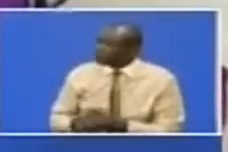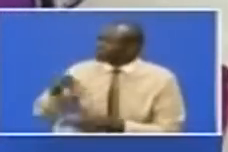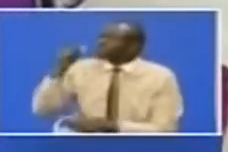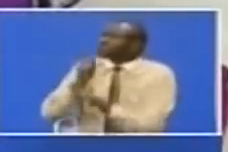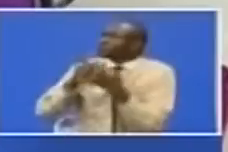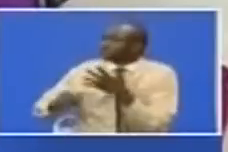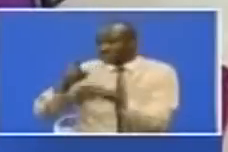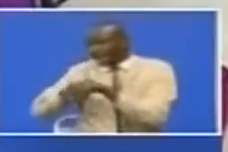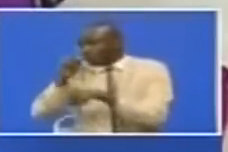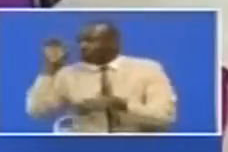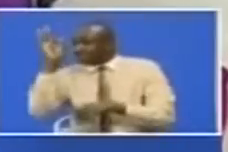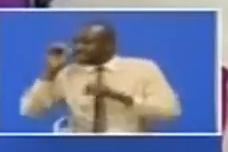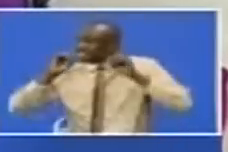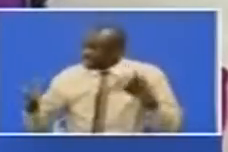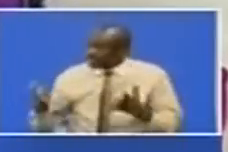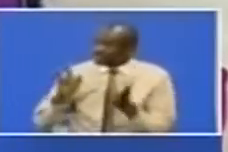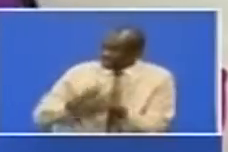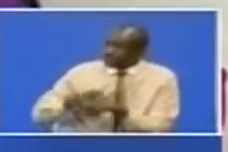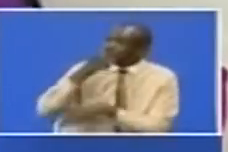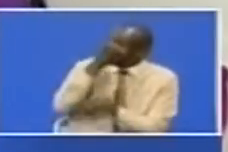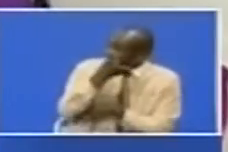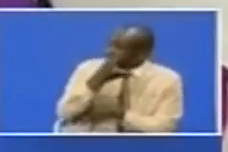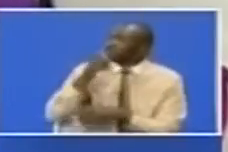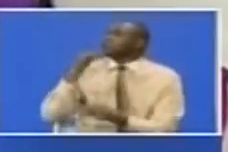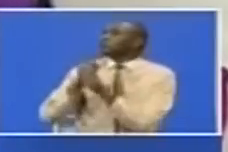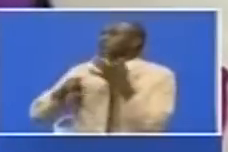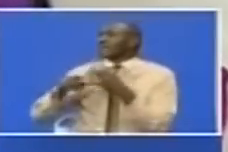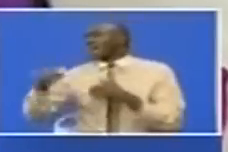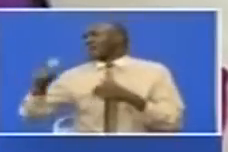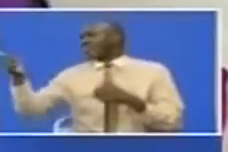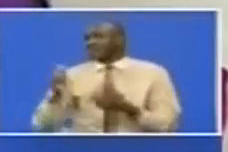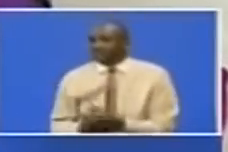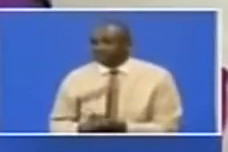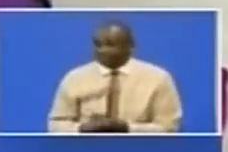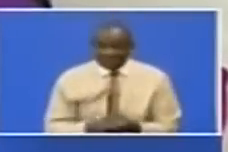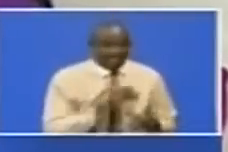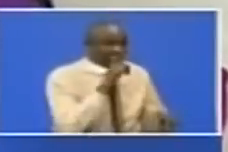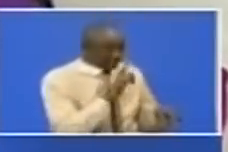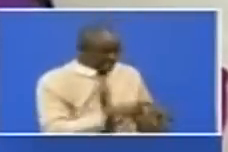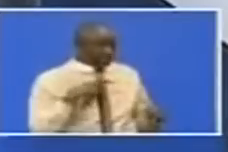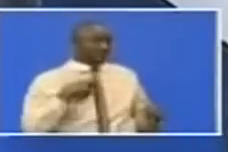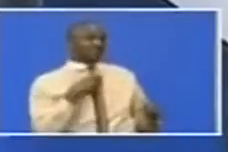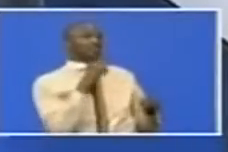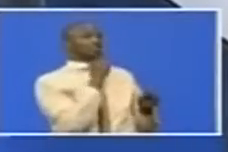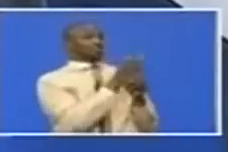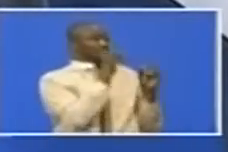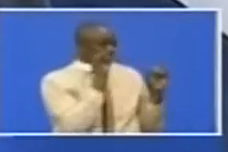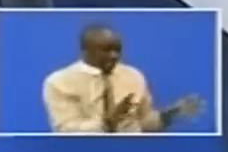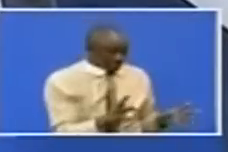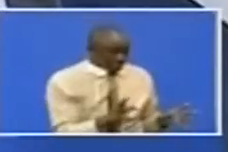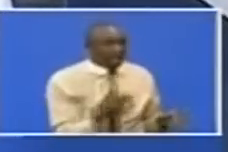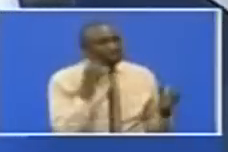do when you're not, you know, you know, in your outreach programs? Uh-huh. Mm. When I'm not on my outreach programs, most